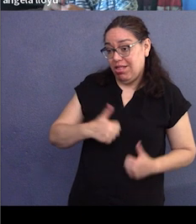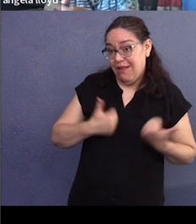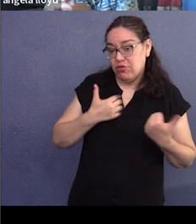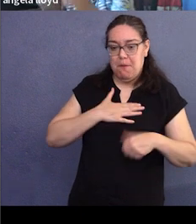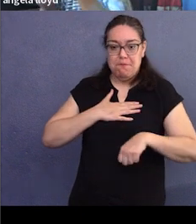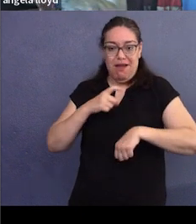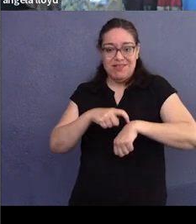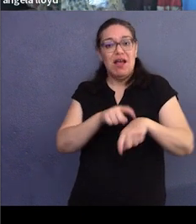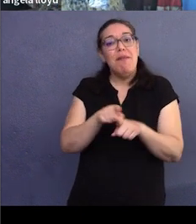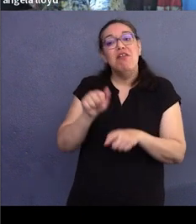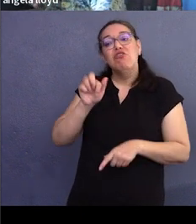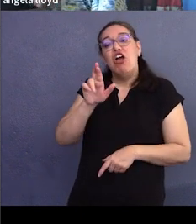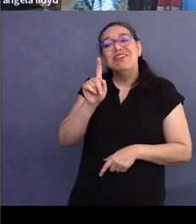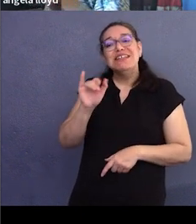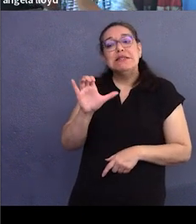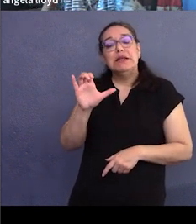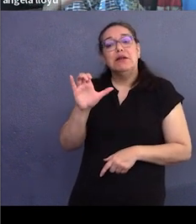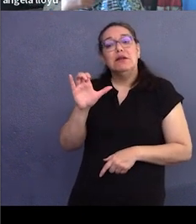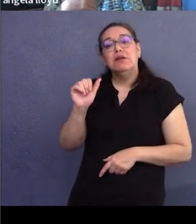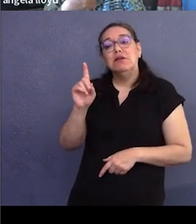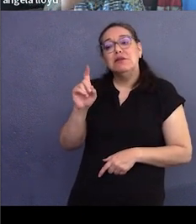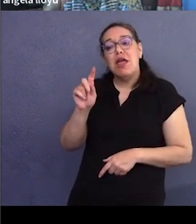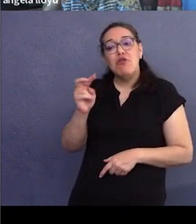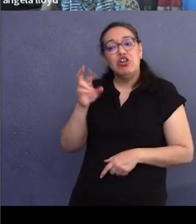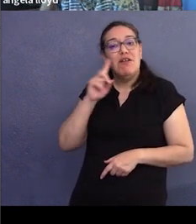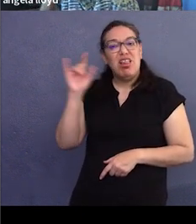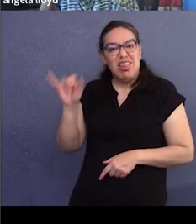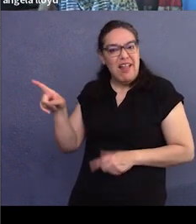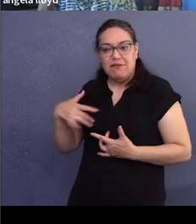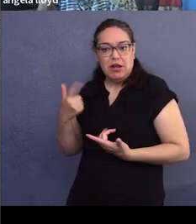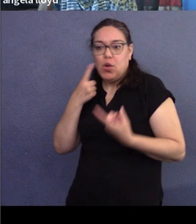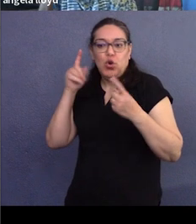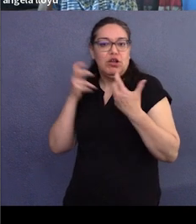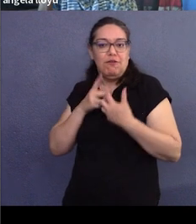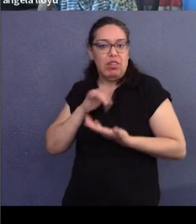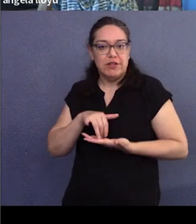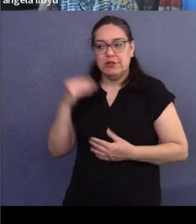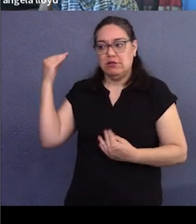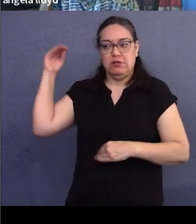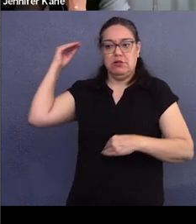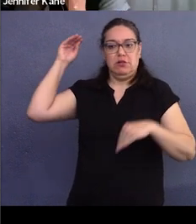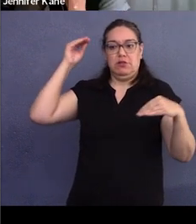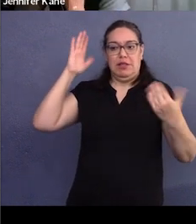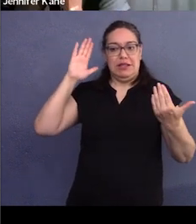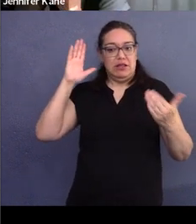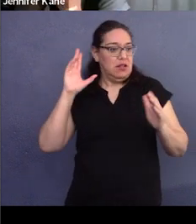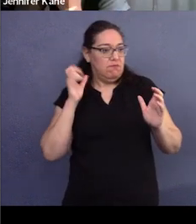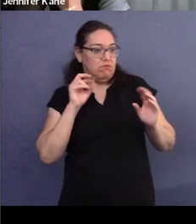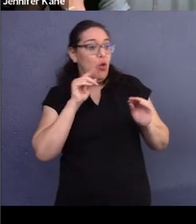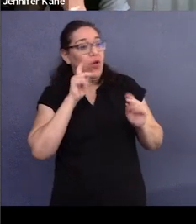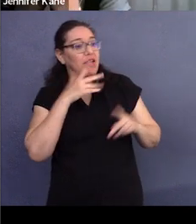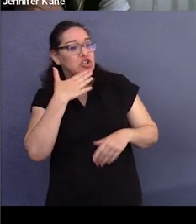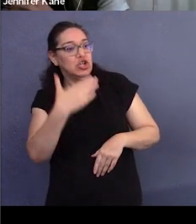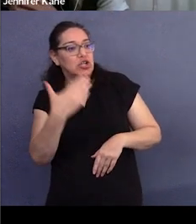artistic director for that event would not work. Okay, that's good to know. Thank you. And also a great point